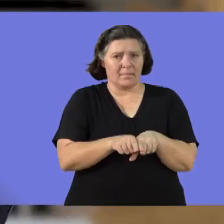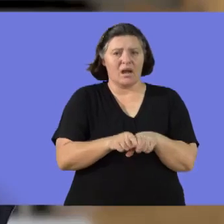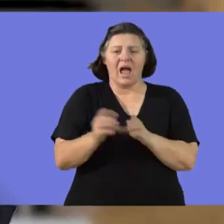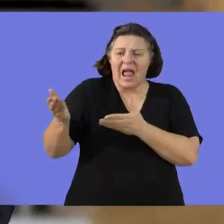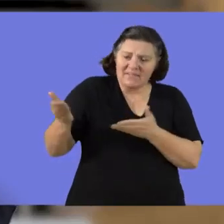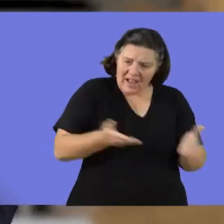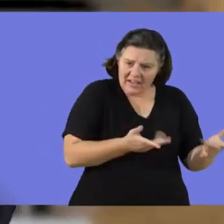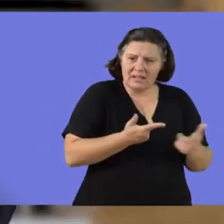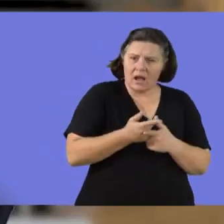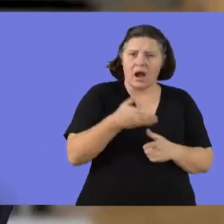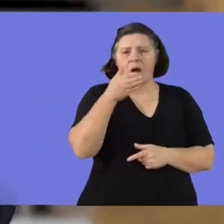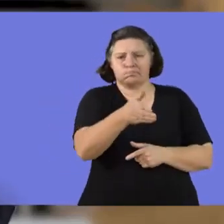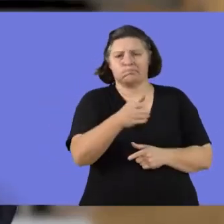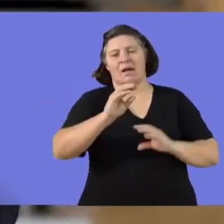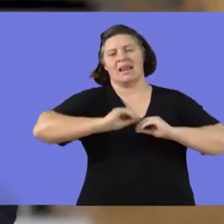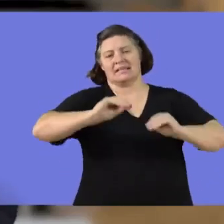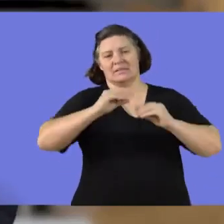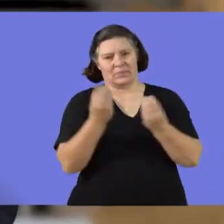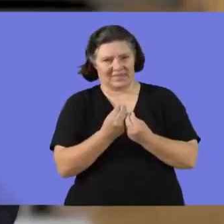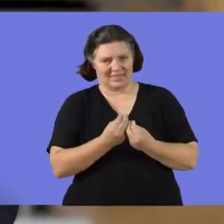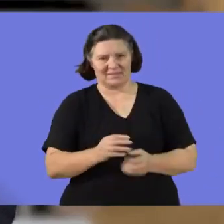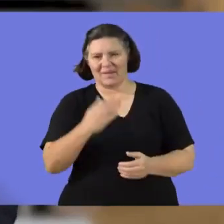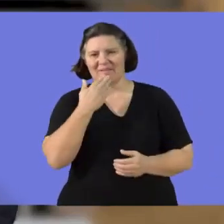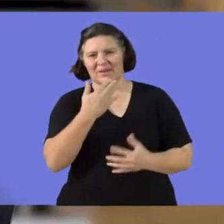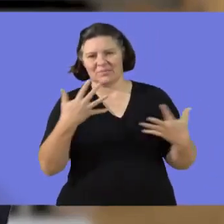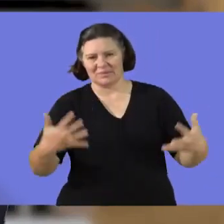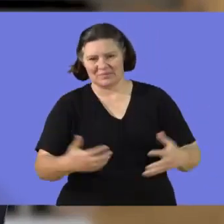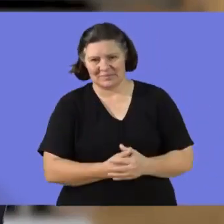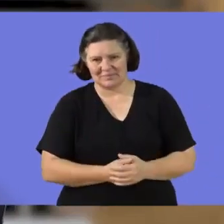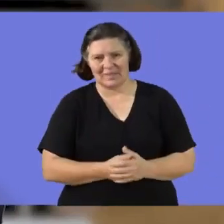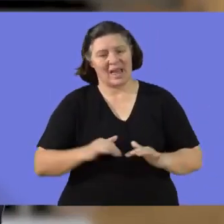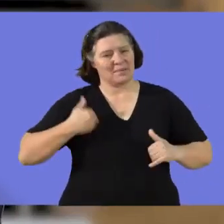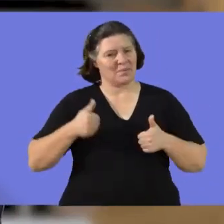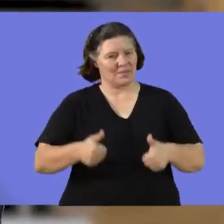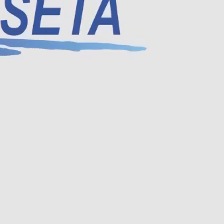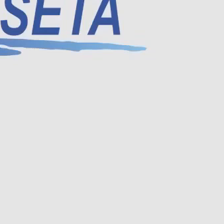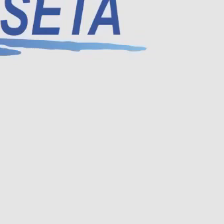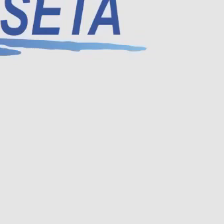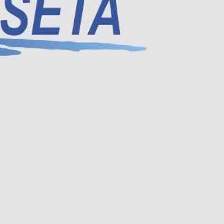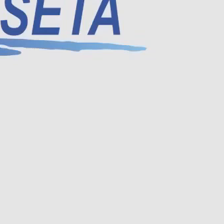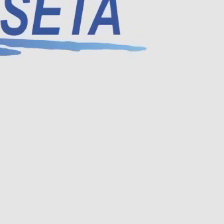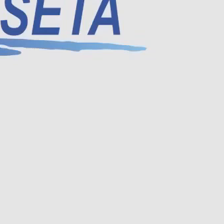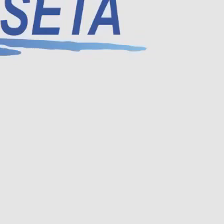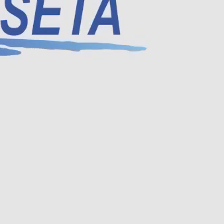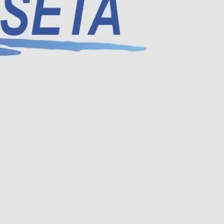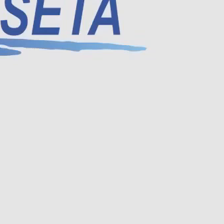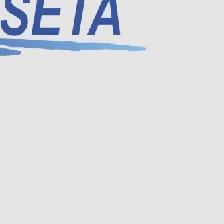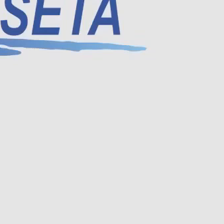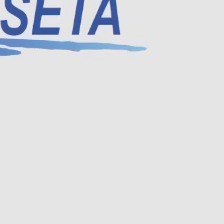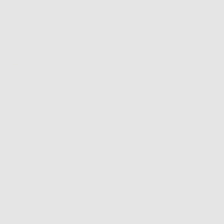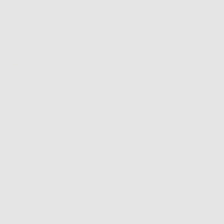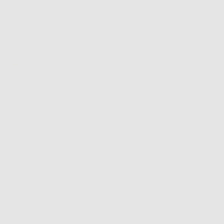invite them to attend other lessons. Thank you so much. Keep well.